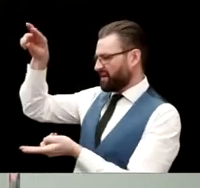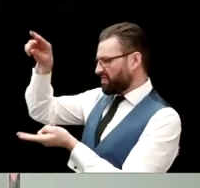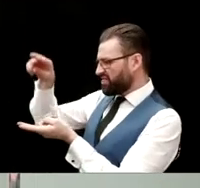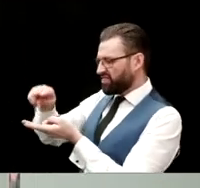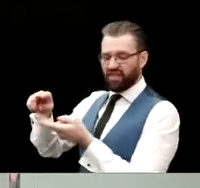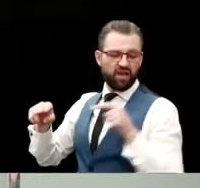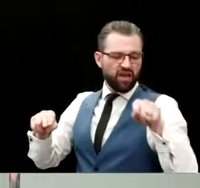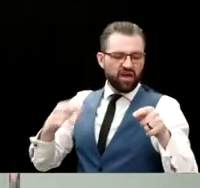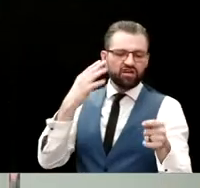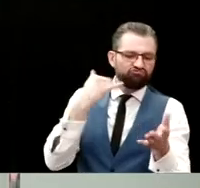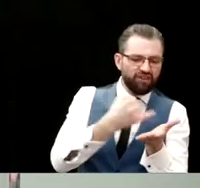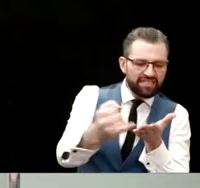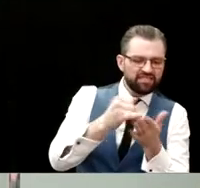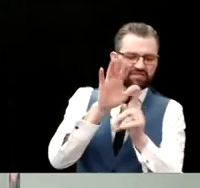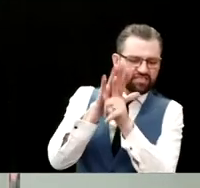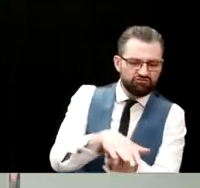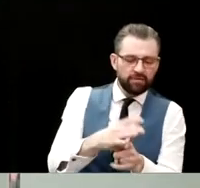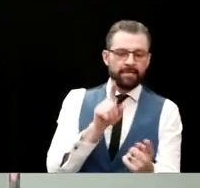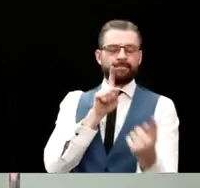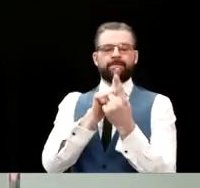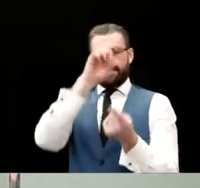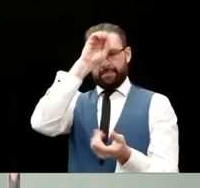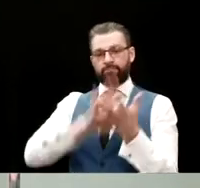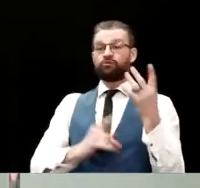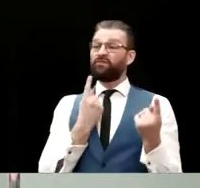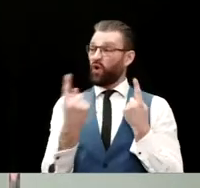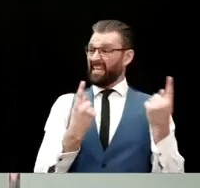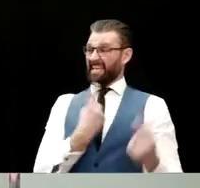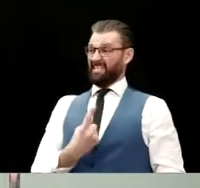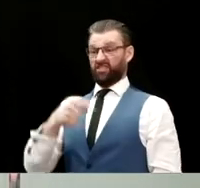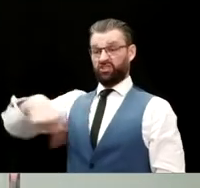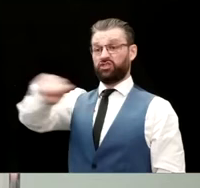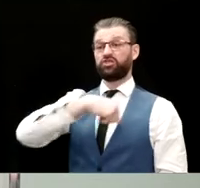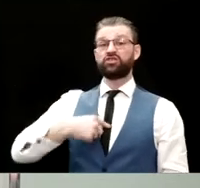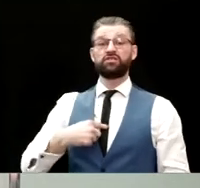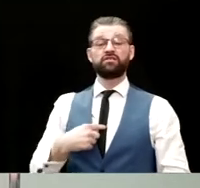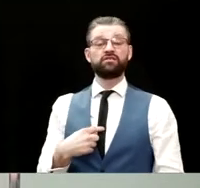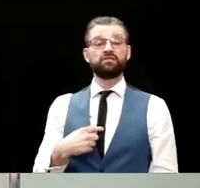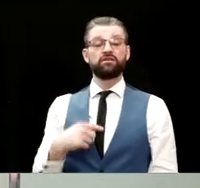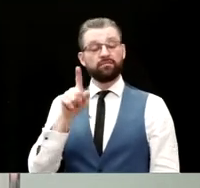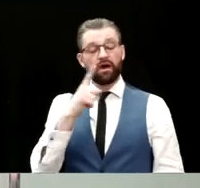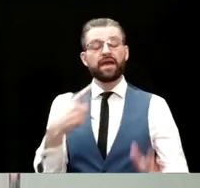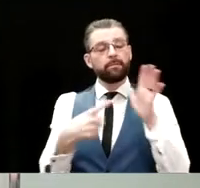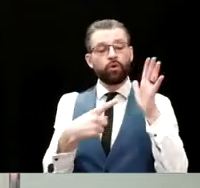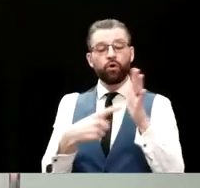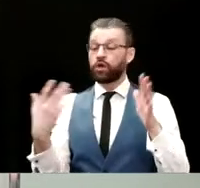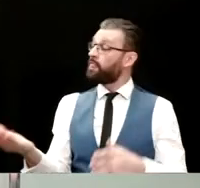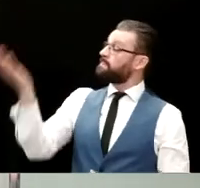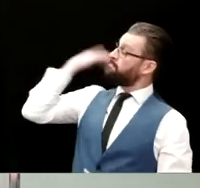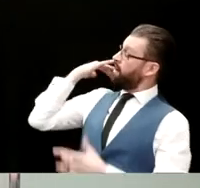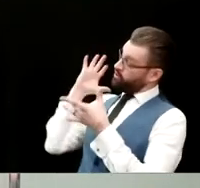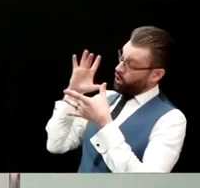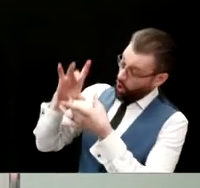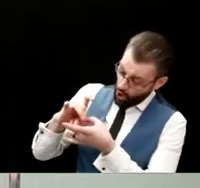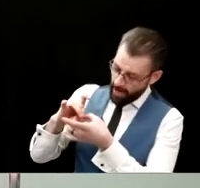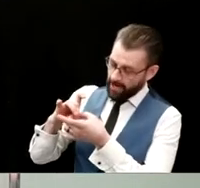with racism and discrimination in each of our own lives. And most importantly, a connection with the past allows us to